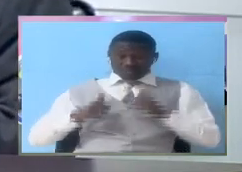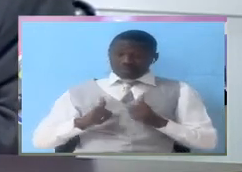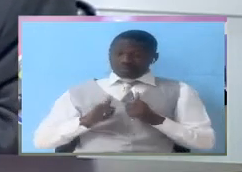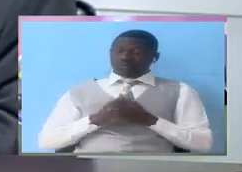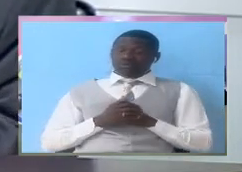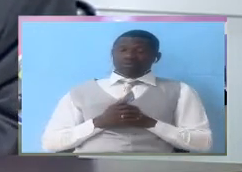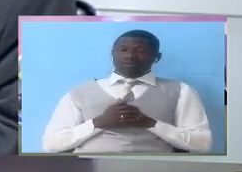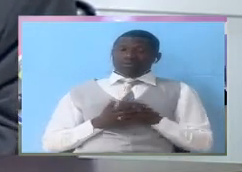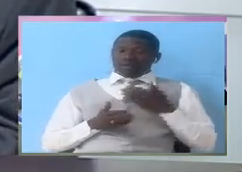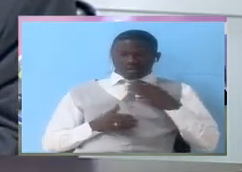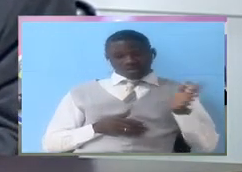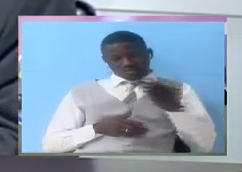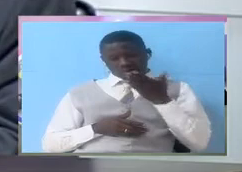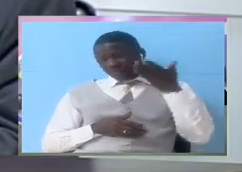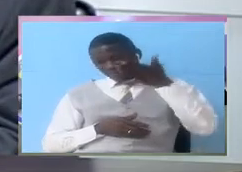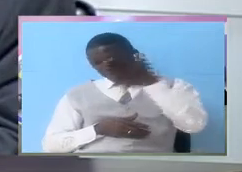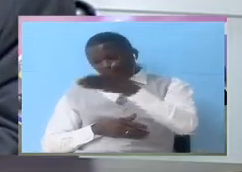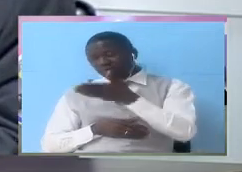went down the ground.